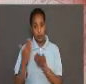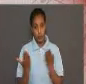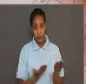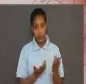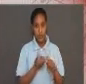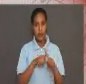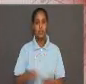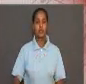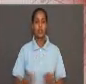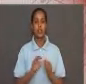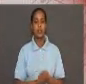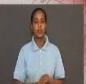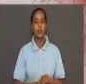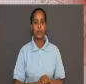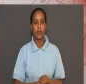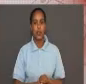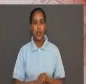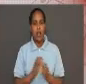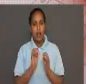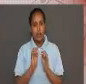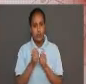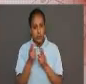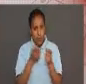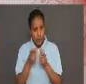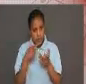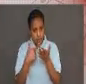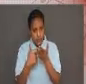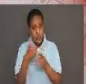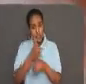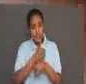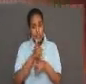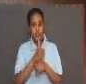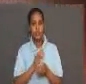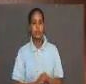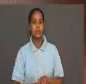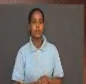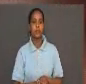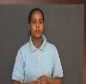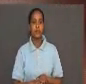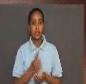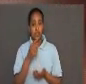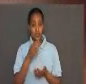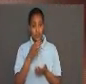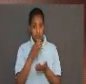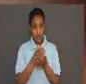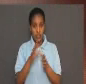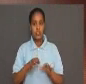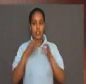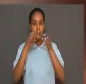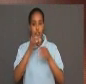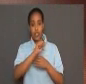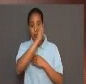Welcome back, students. How did you manage with this exercise? The glass